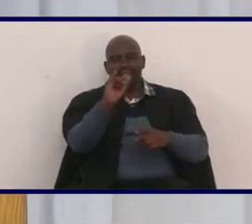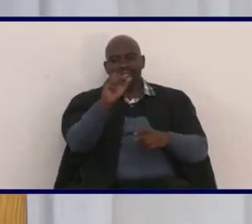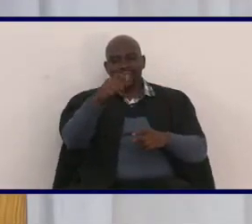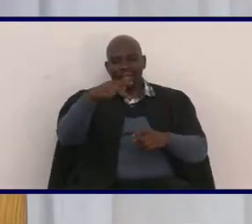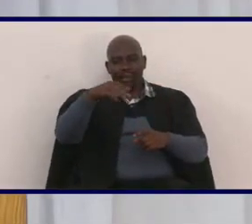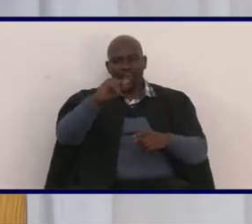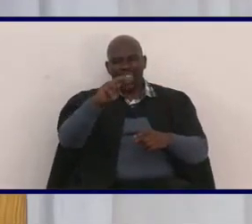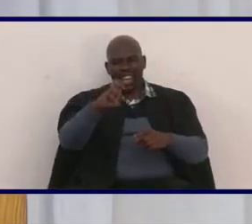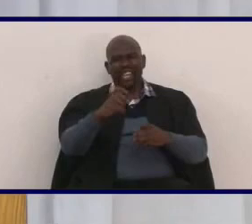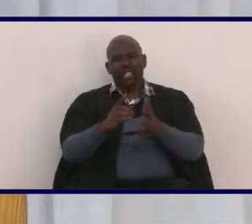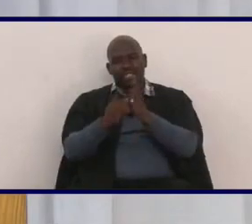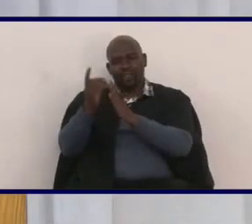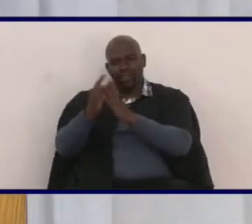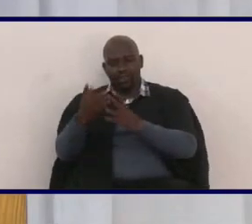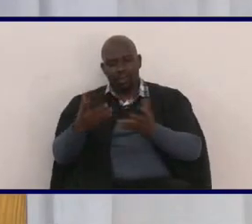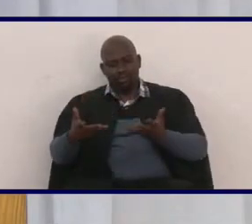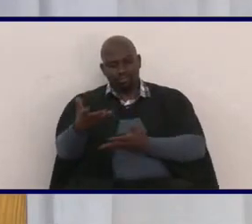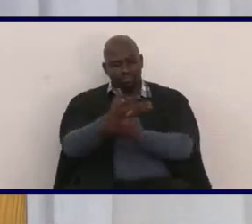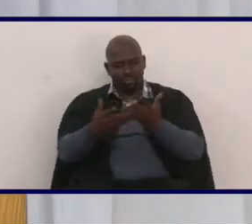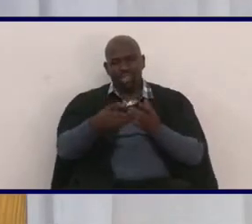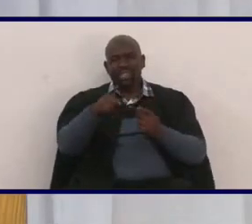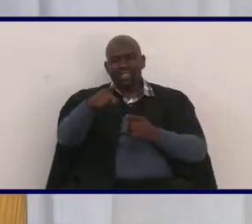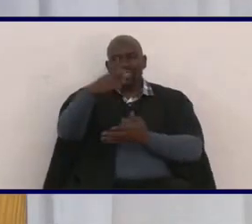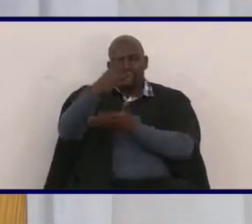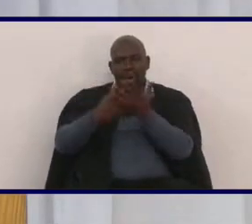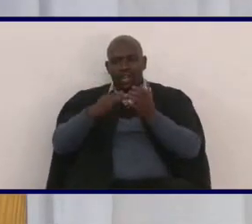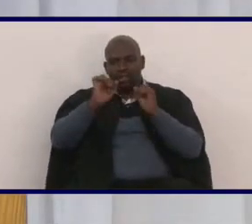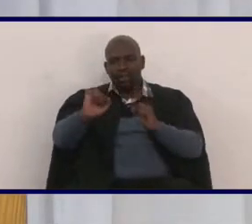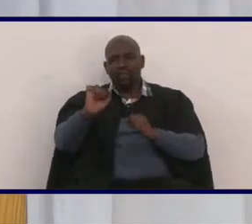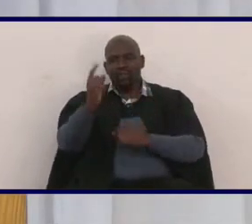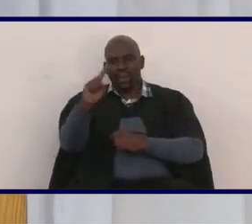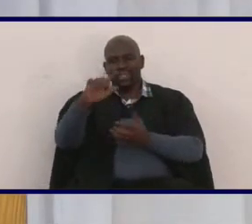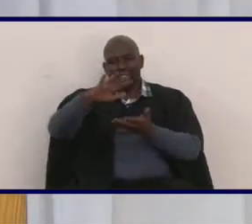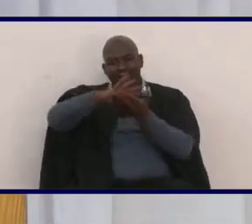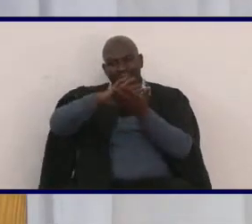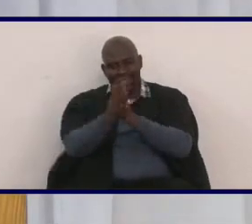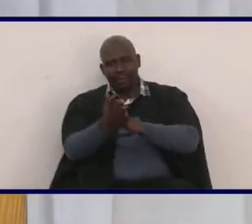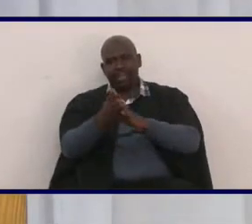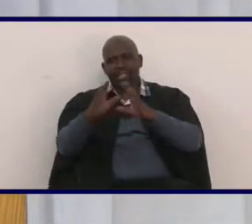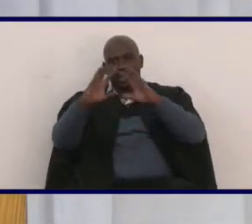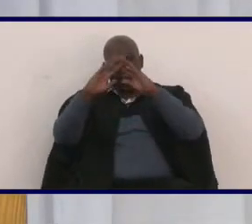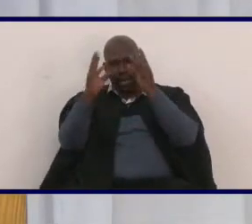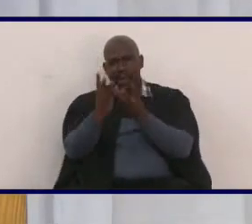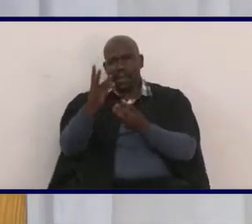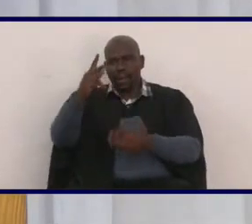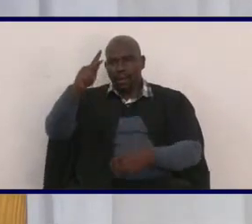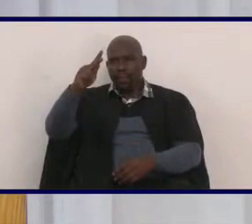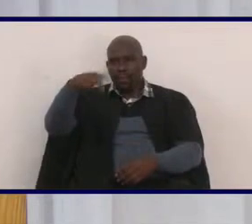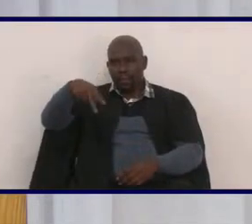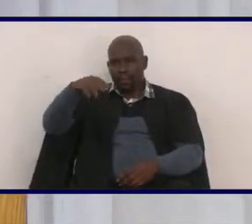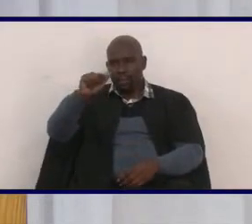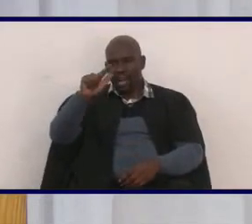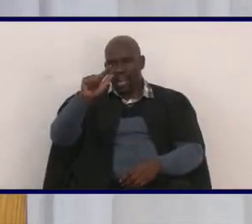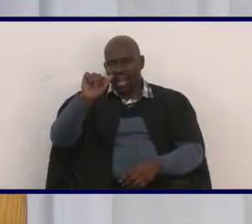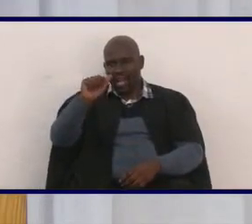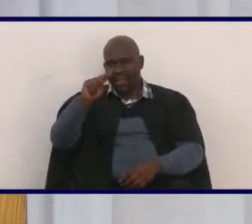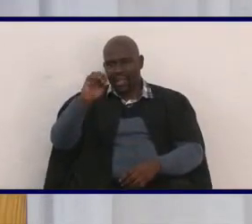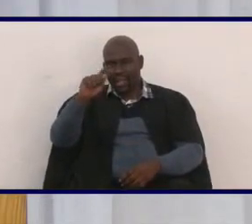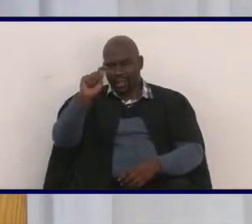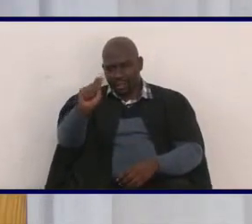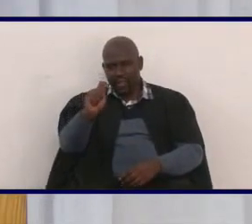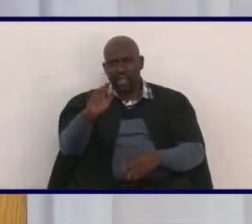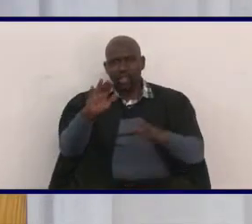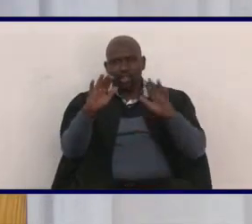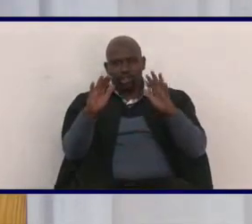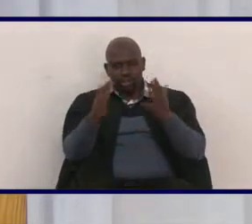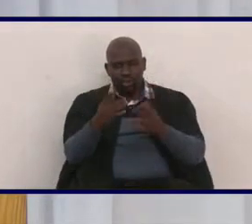planet. This transdisciplinary responsibility is dependent on a vitalized,